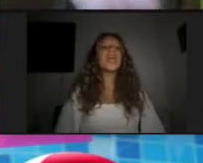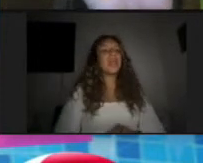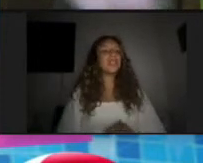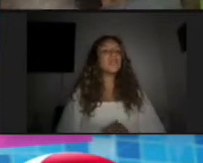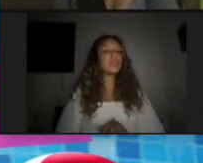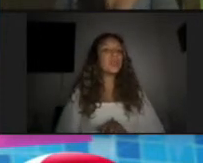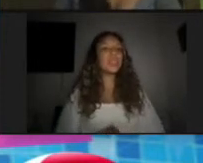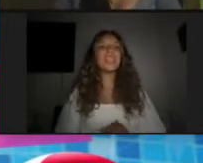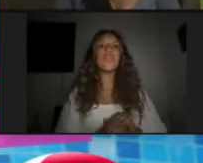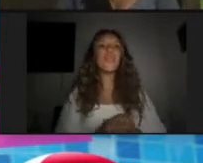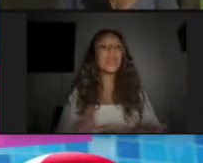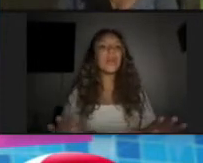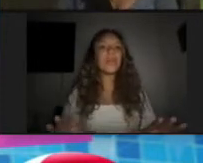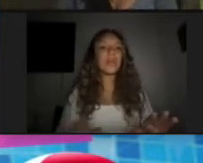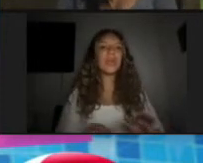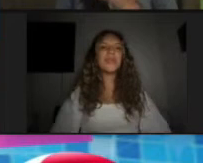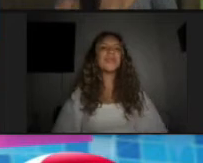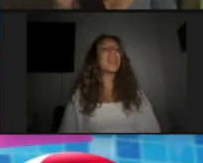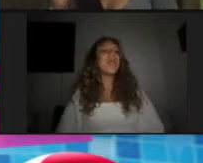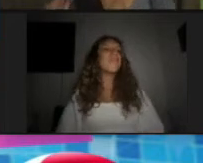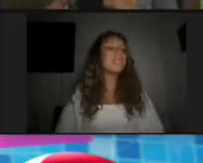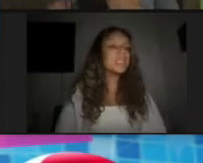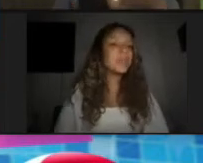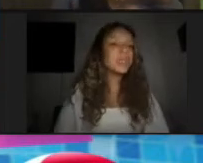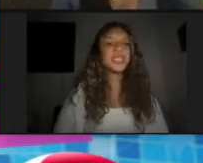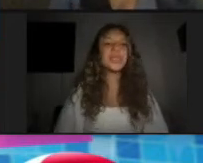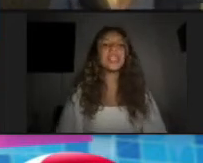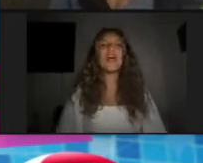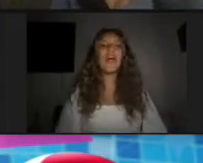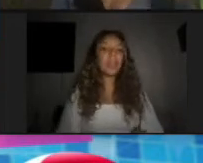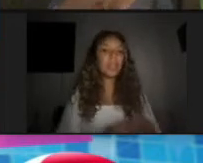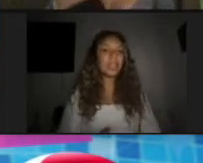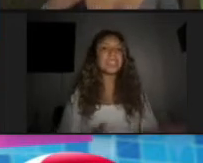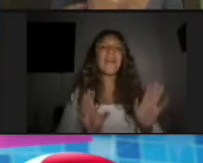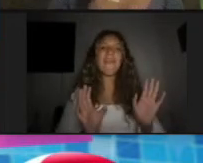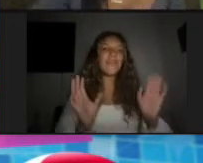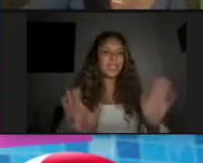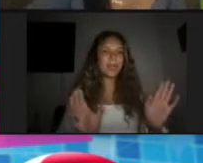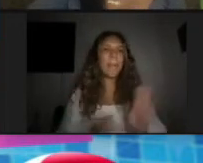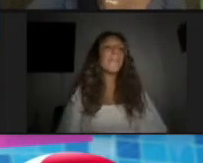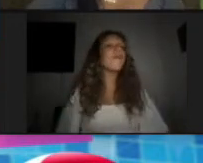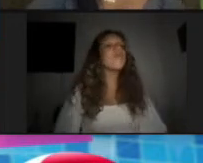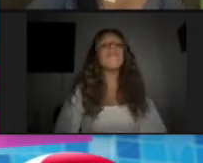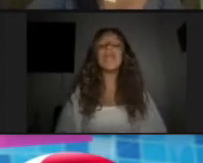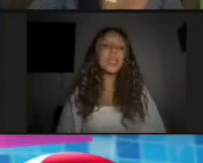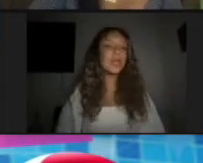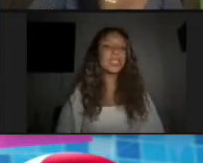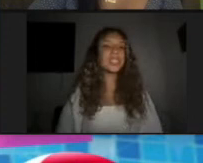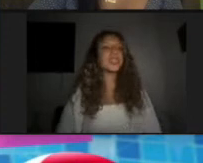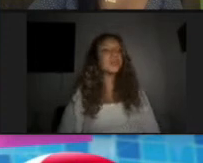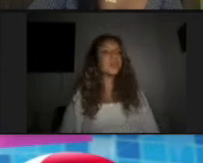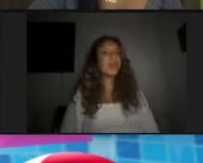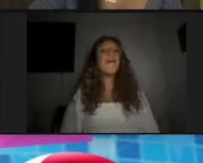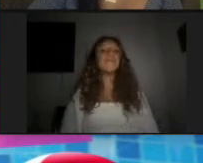the end of school year is right around the corner please make sure to attend all your classes every day if you have any